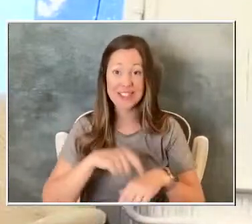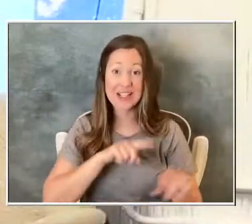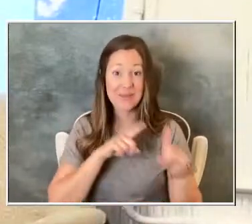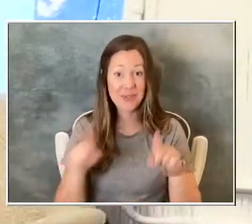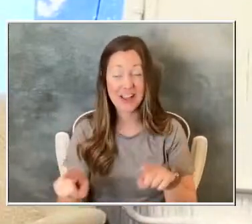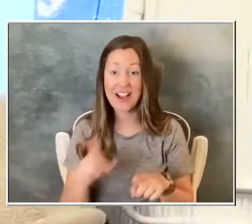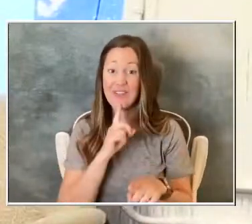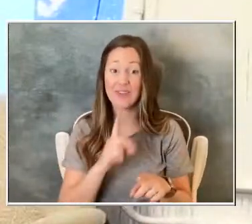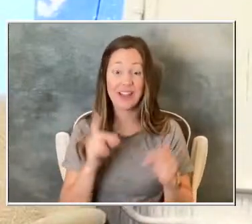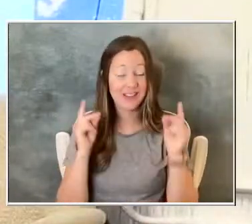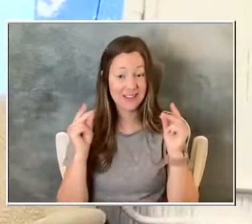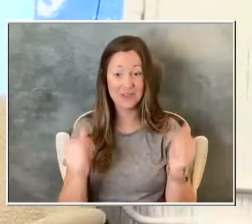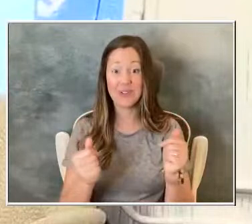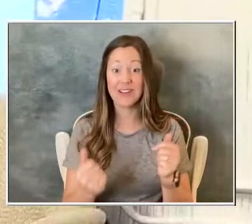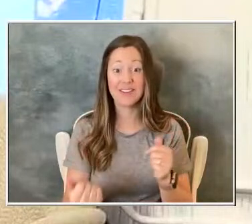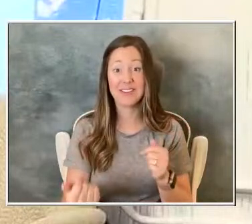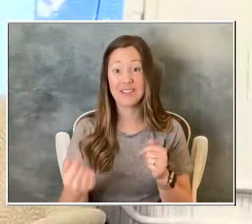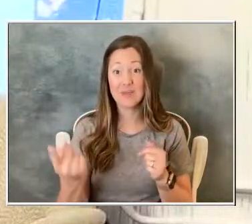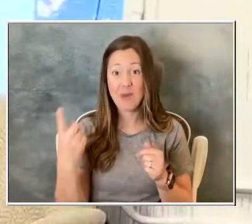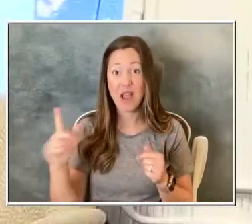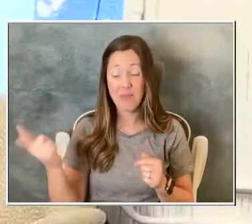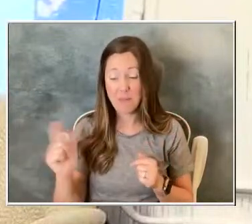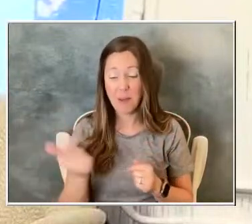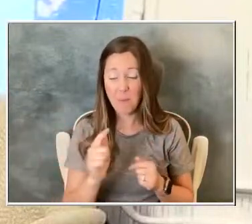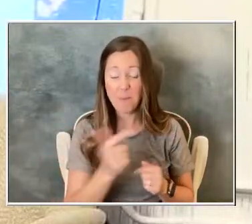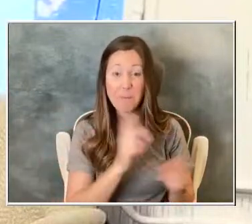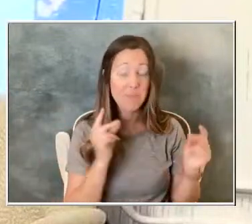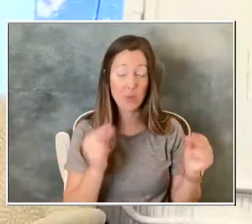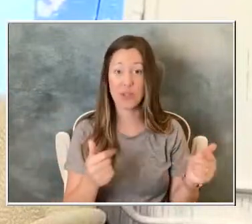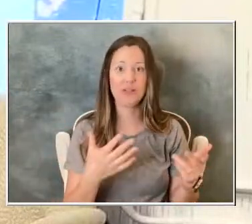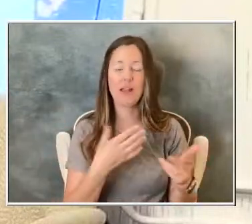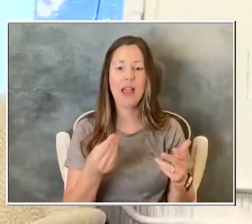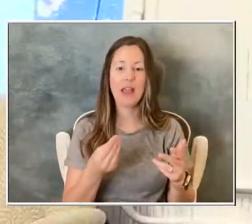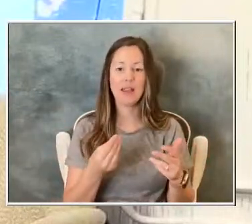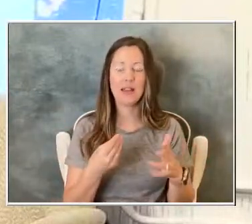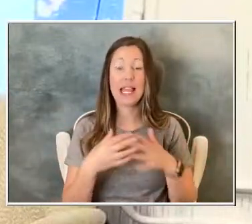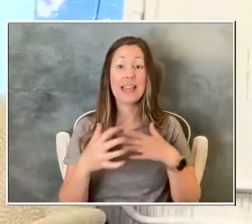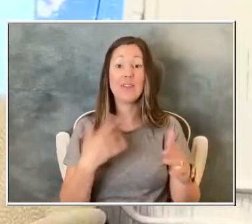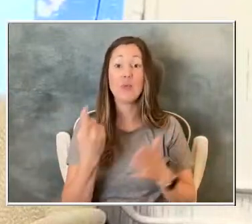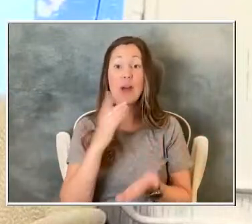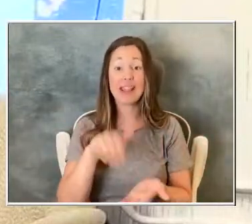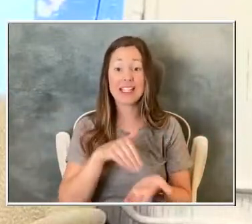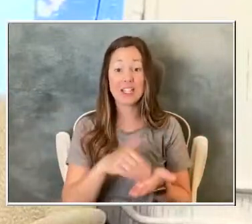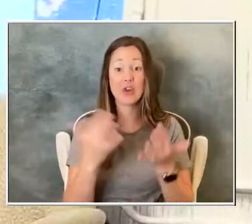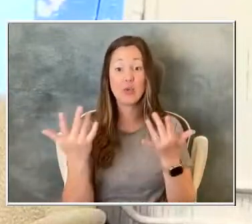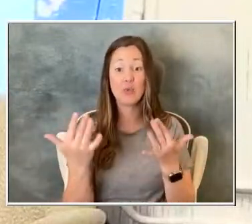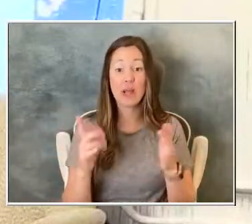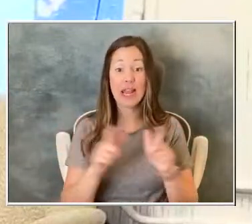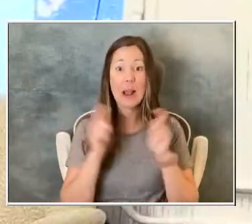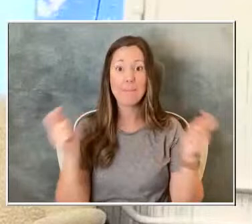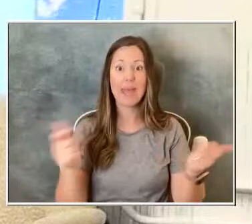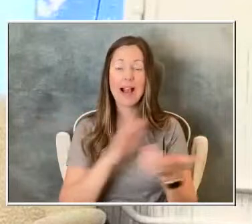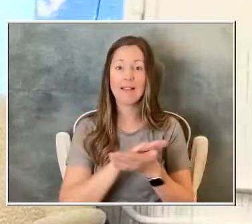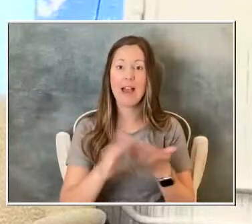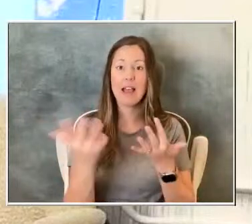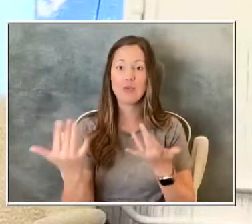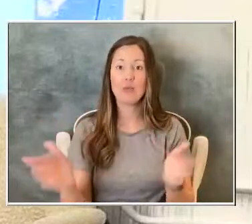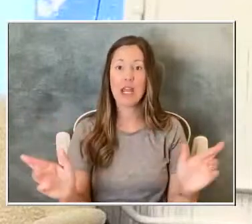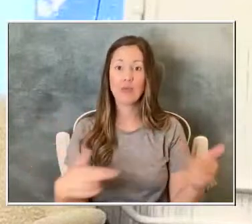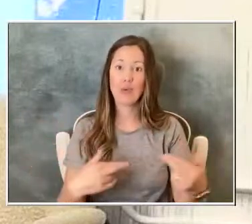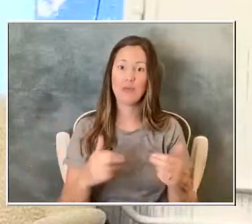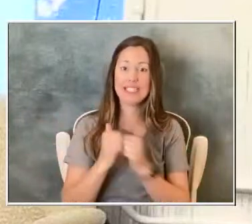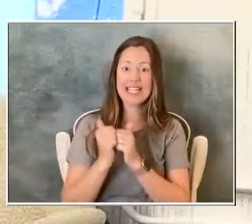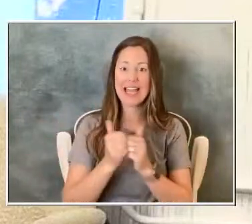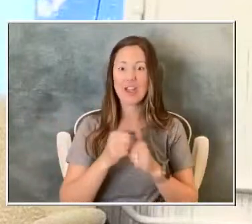they've just put us in one after another. And we've even in one of the centers, we waited in a big, nice waiting room together, which was kind of